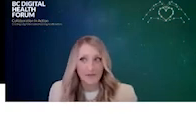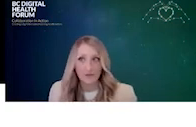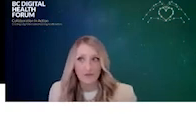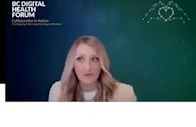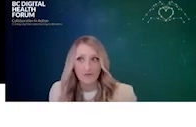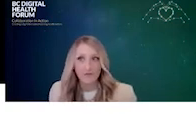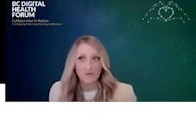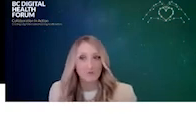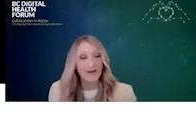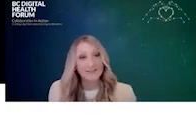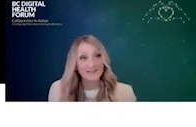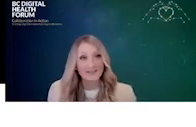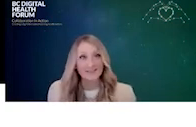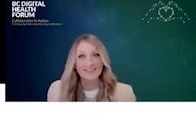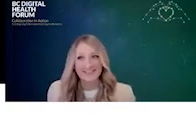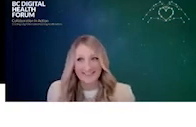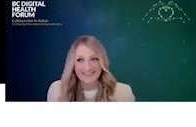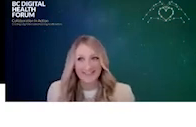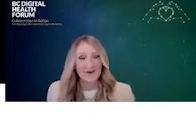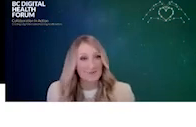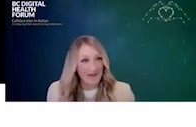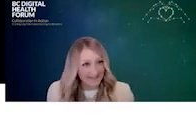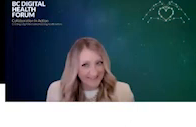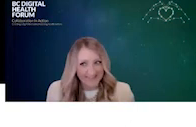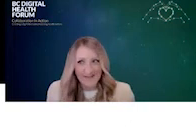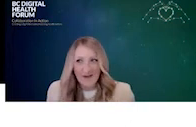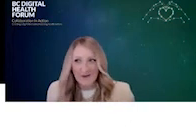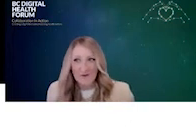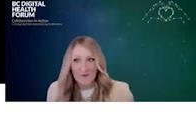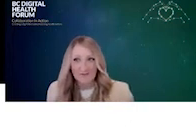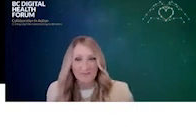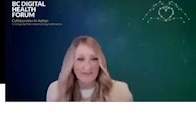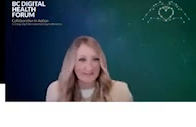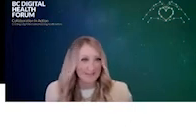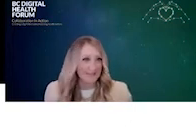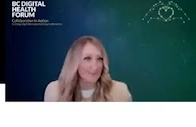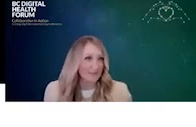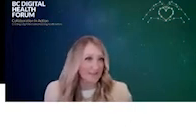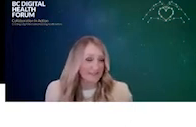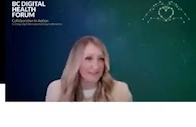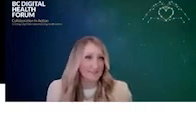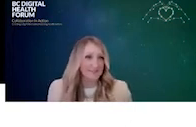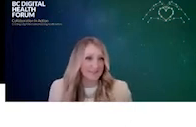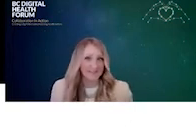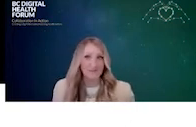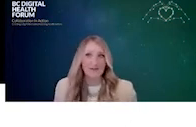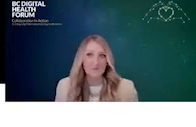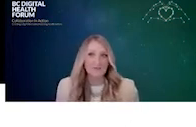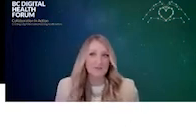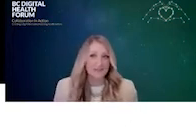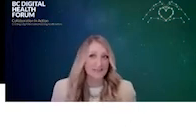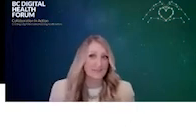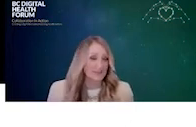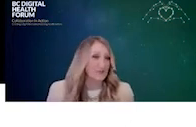electronic medical records to reconcile these lists automatically on a quarterly basis? And really the impetus is